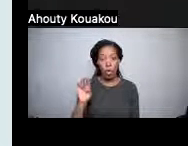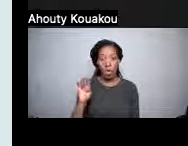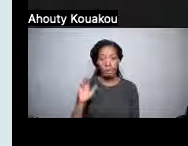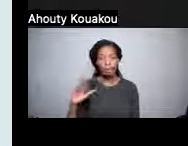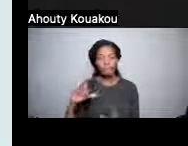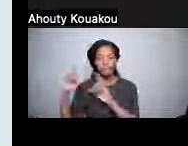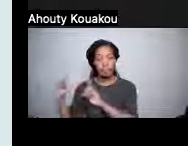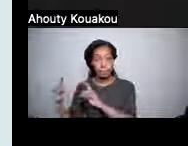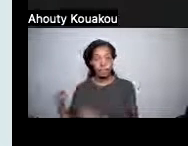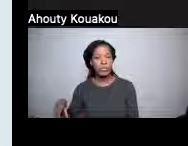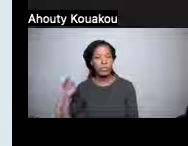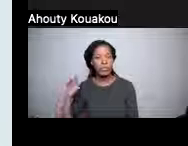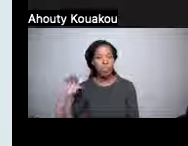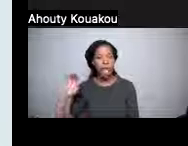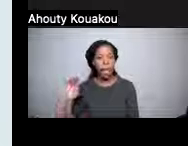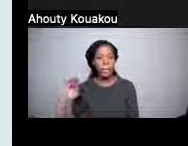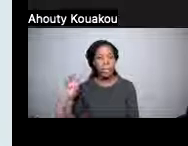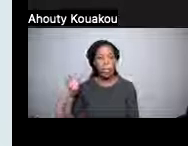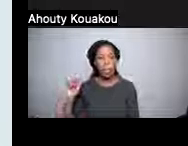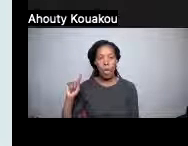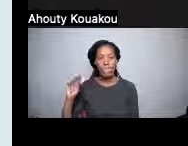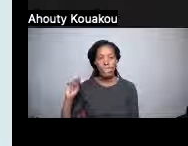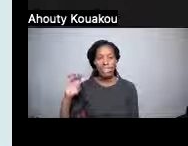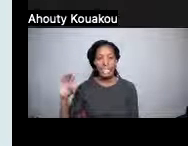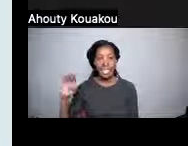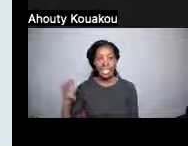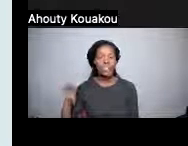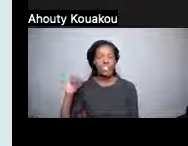Robbie, Watene, he, her,